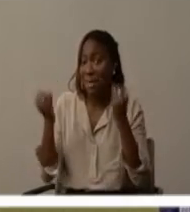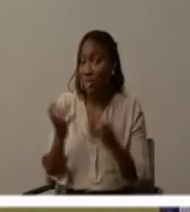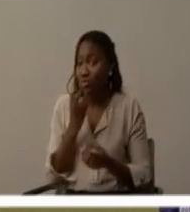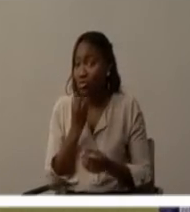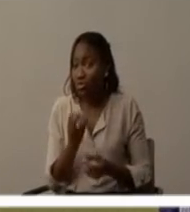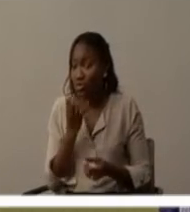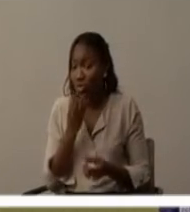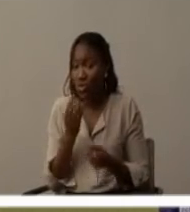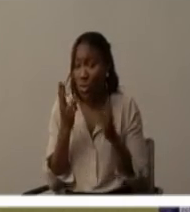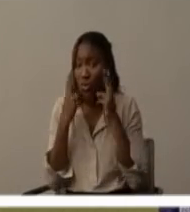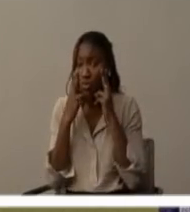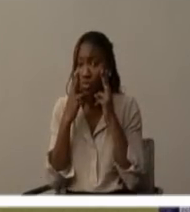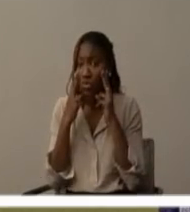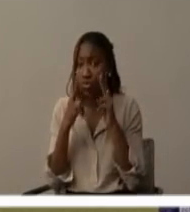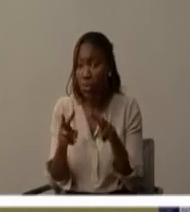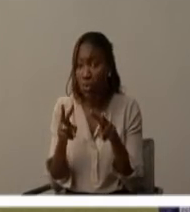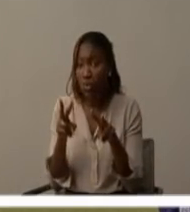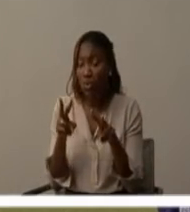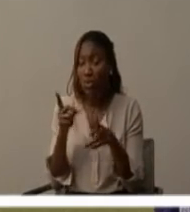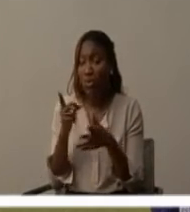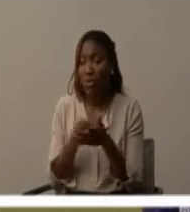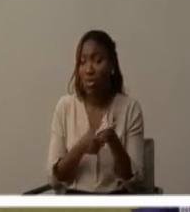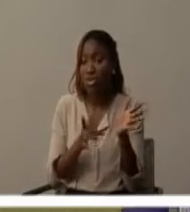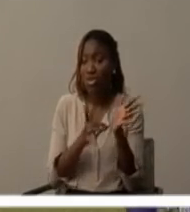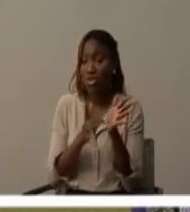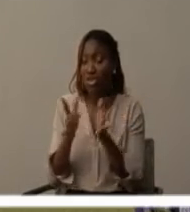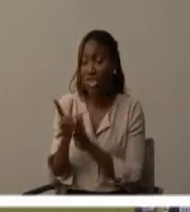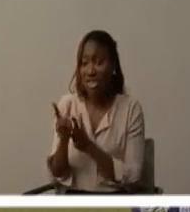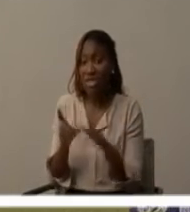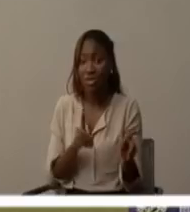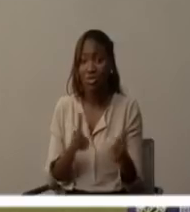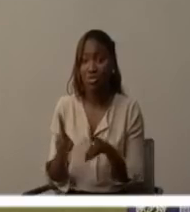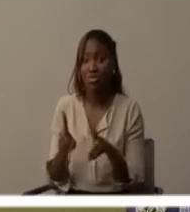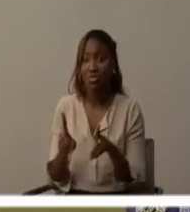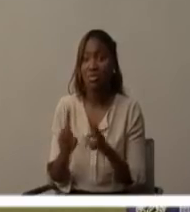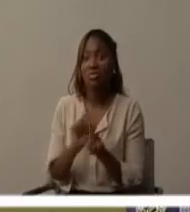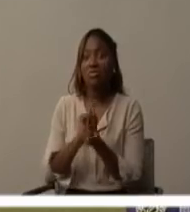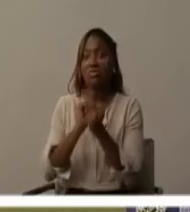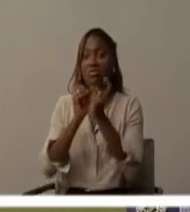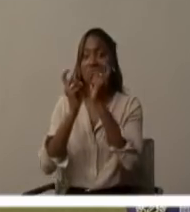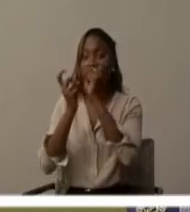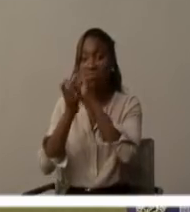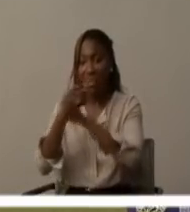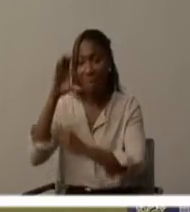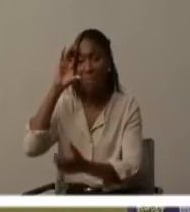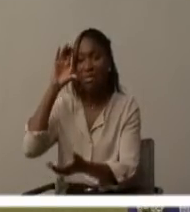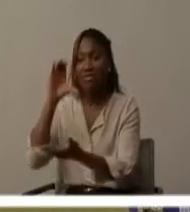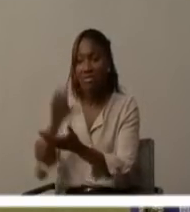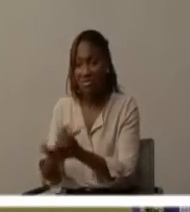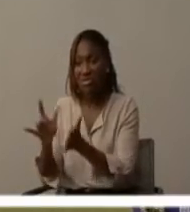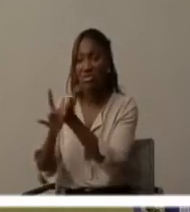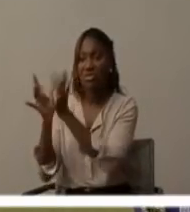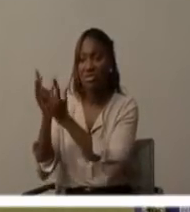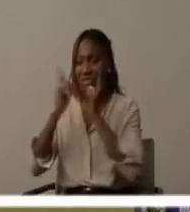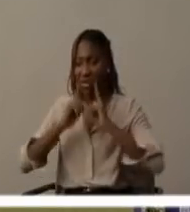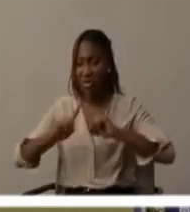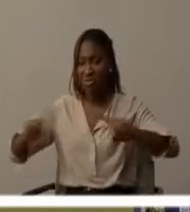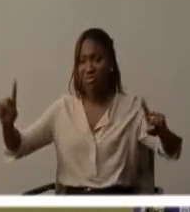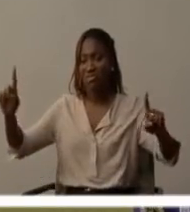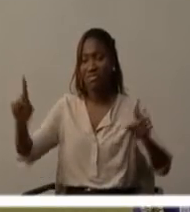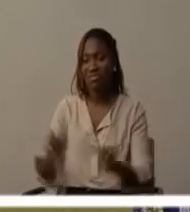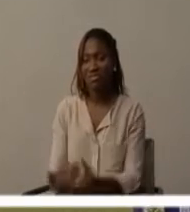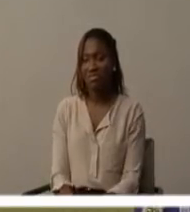had seen what he did and believed in him. This is the gospel of the